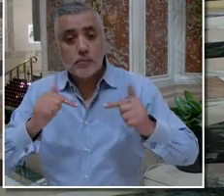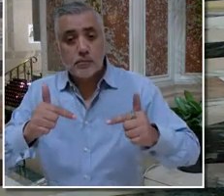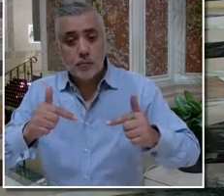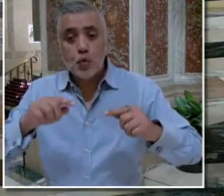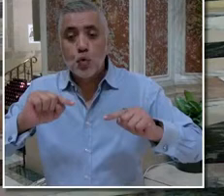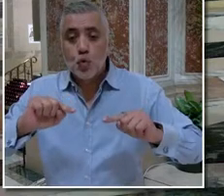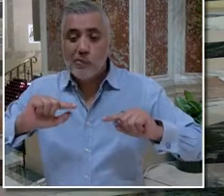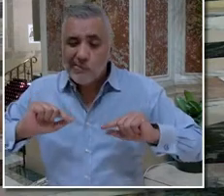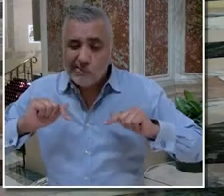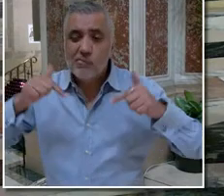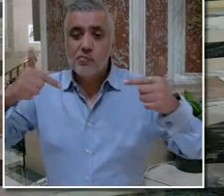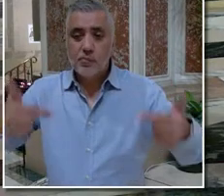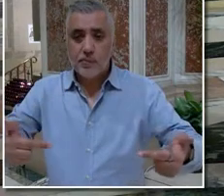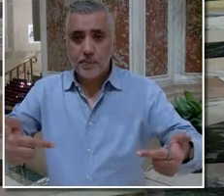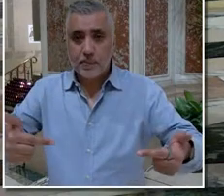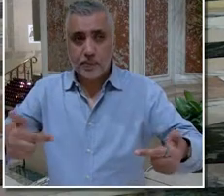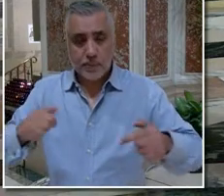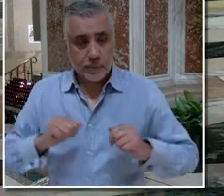do.